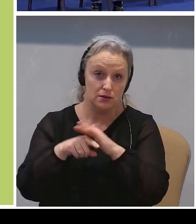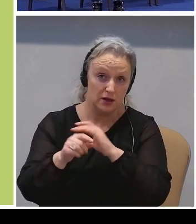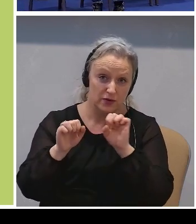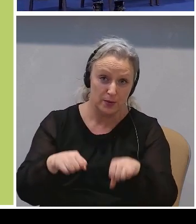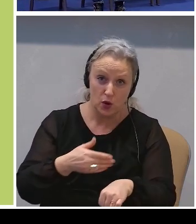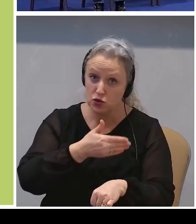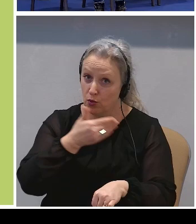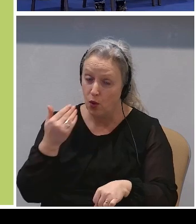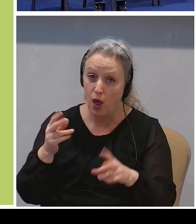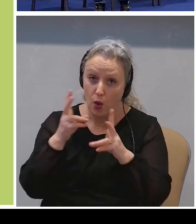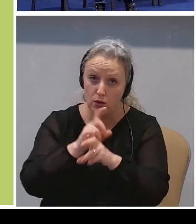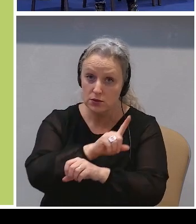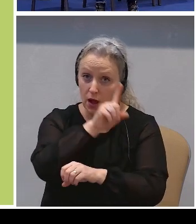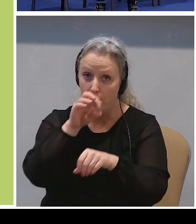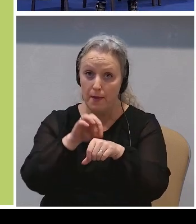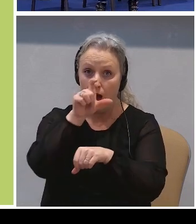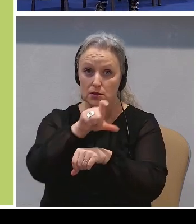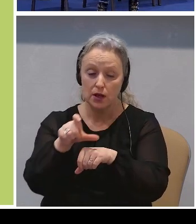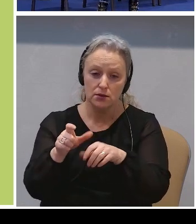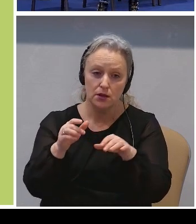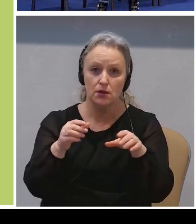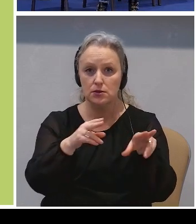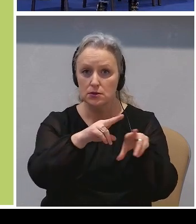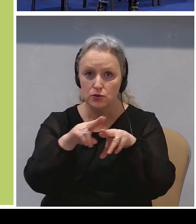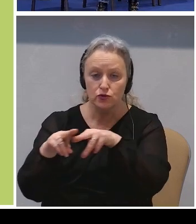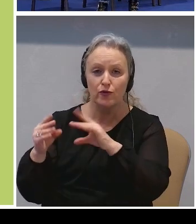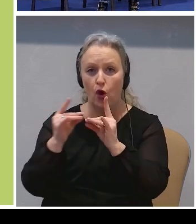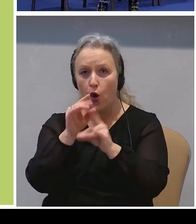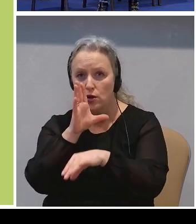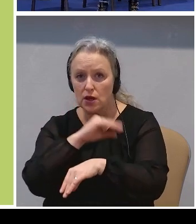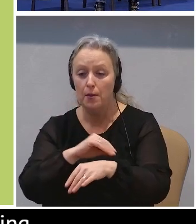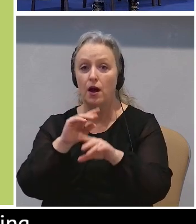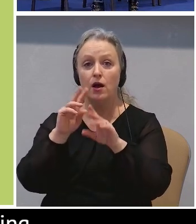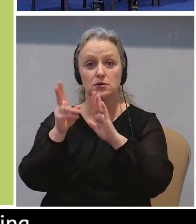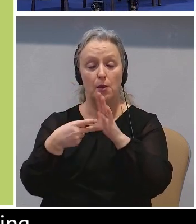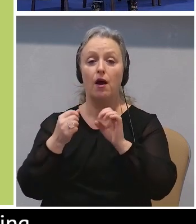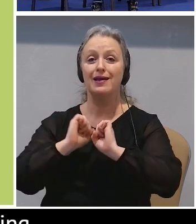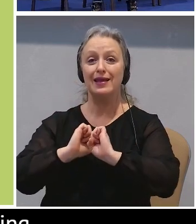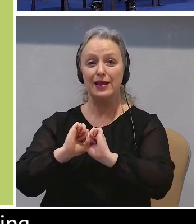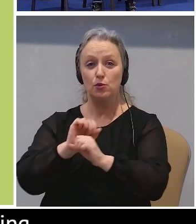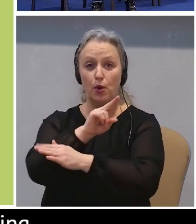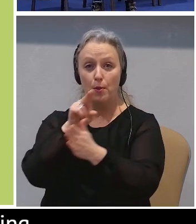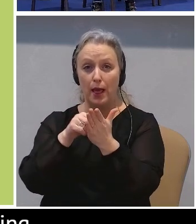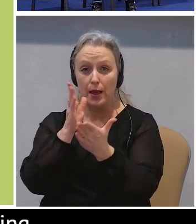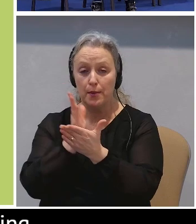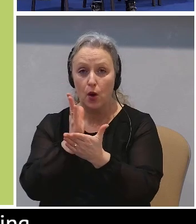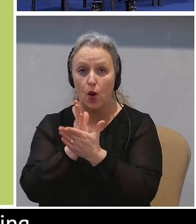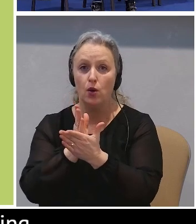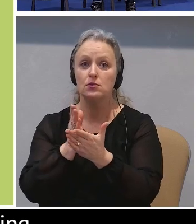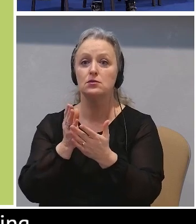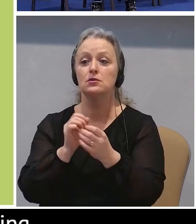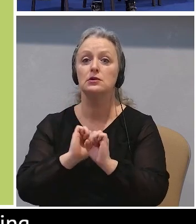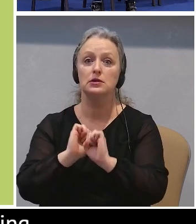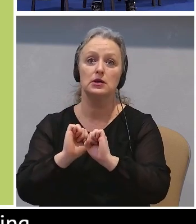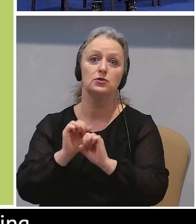It's not so easy to bring a patient to another country because sometimes in clinical trials, all the clinical trials have to be covered by law by